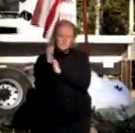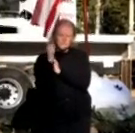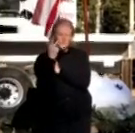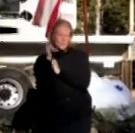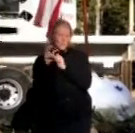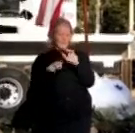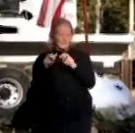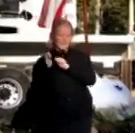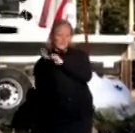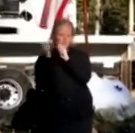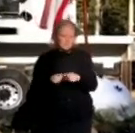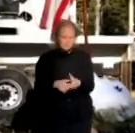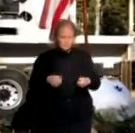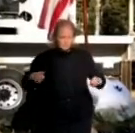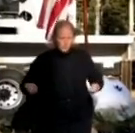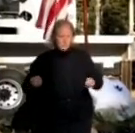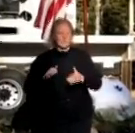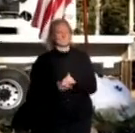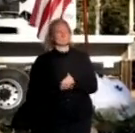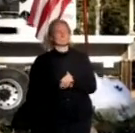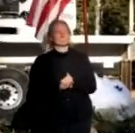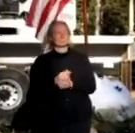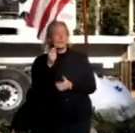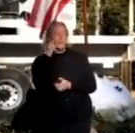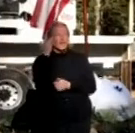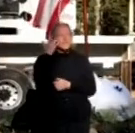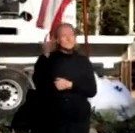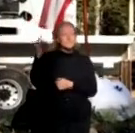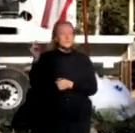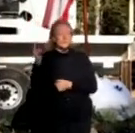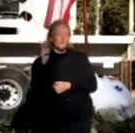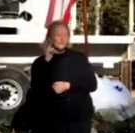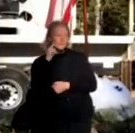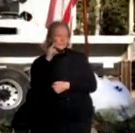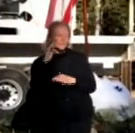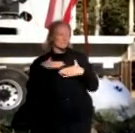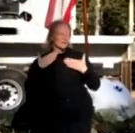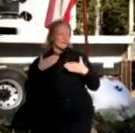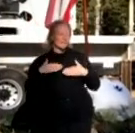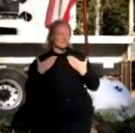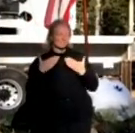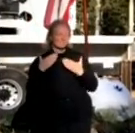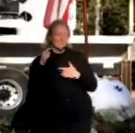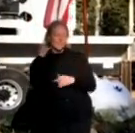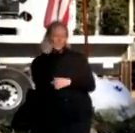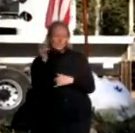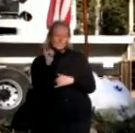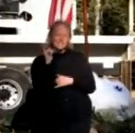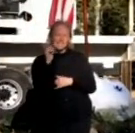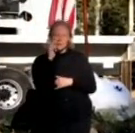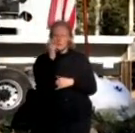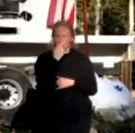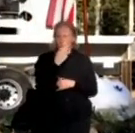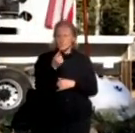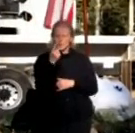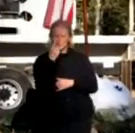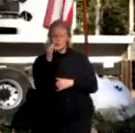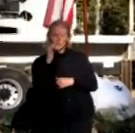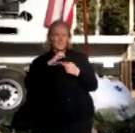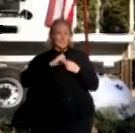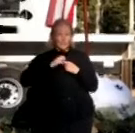just opening their packs. Their eyes, how they twinkled, their dimples, how merry. Their cheeks were like roses, their noses